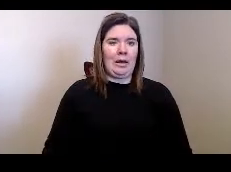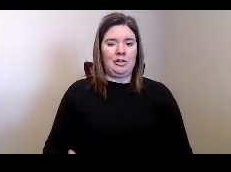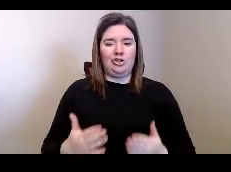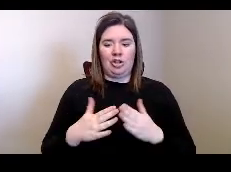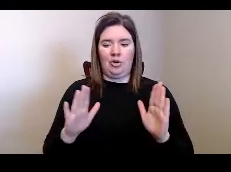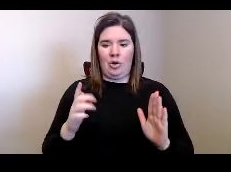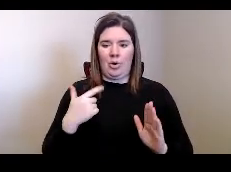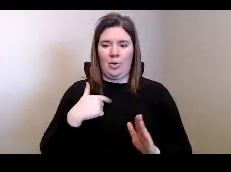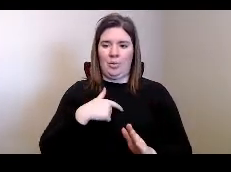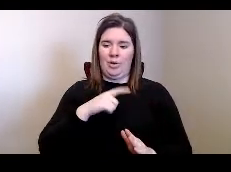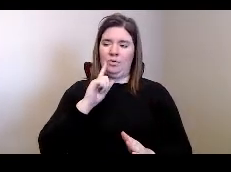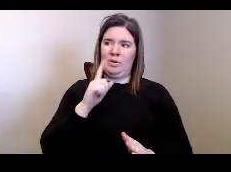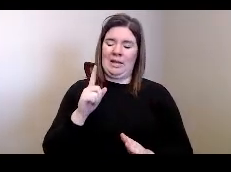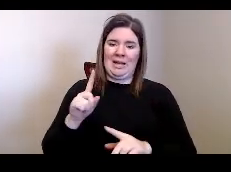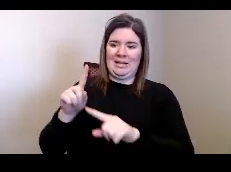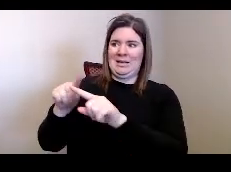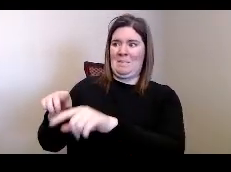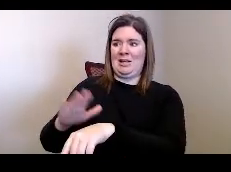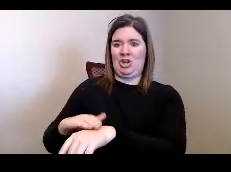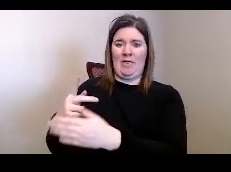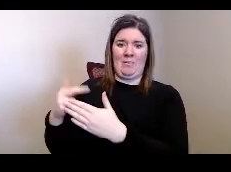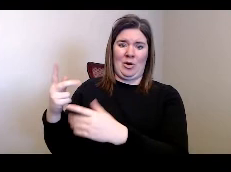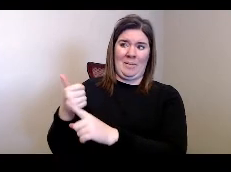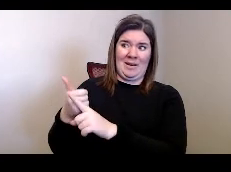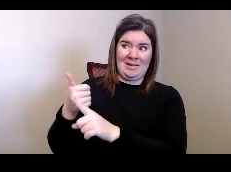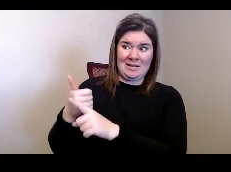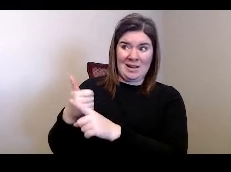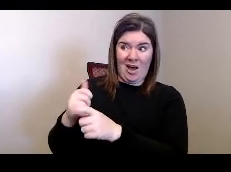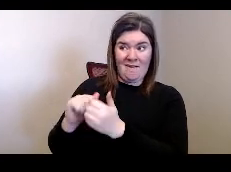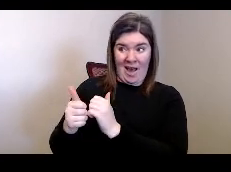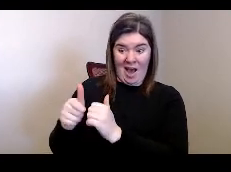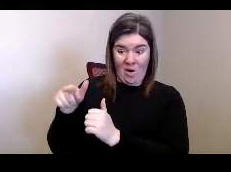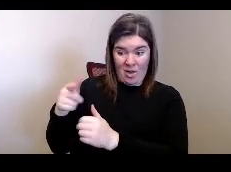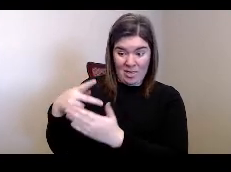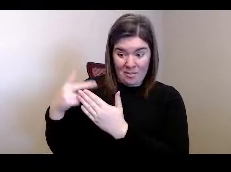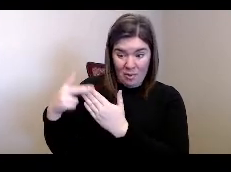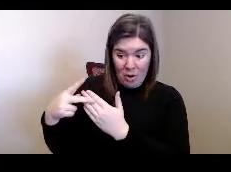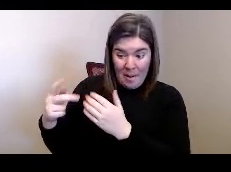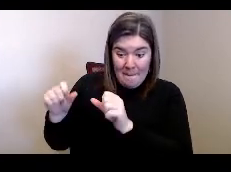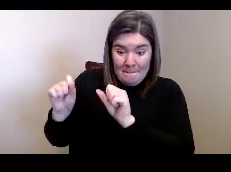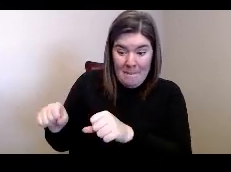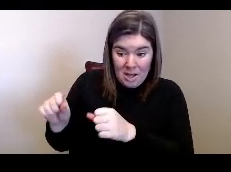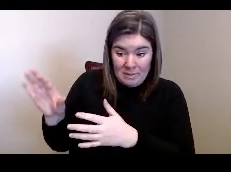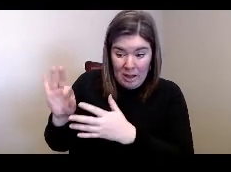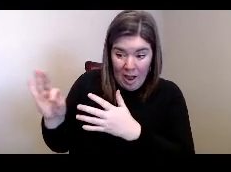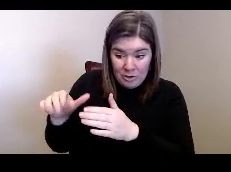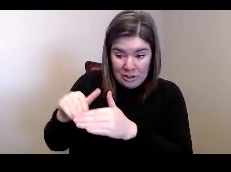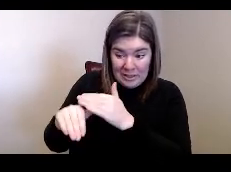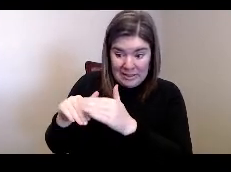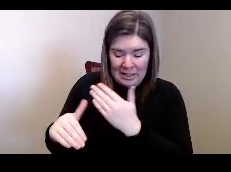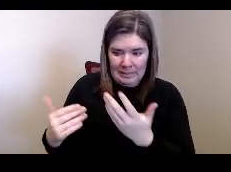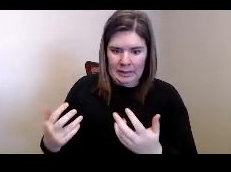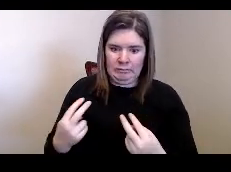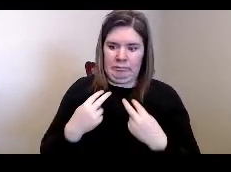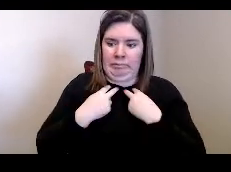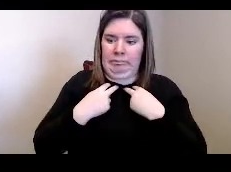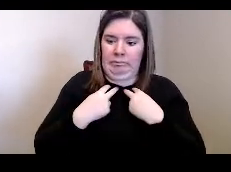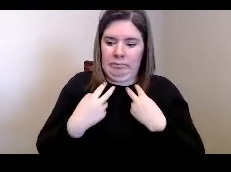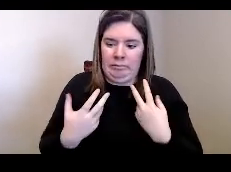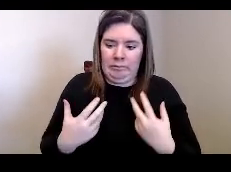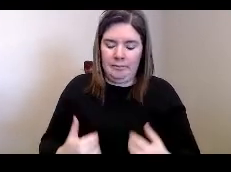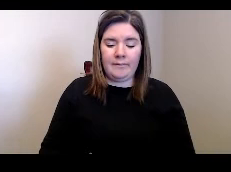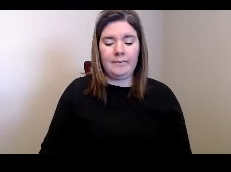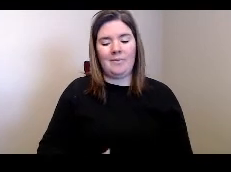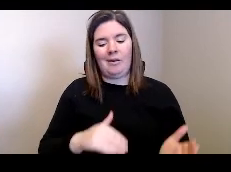of the application itself and how well it implements accessibility. So yeah, I do know that oftentimes